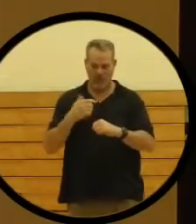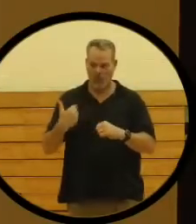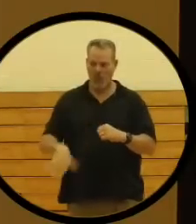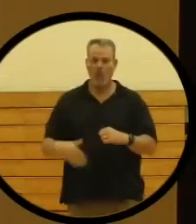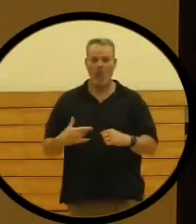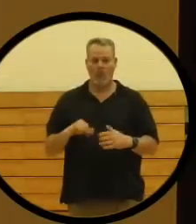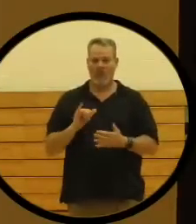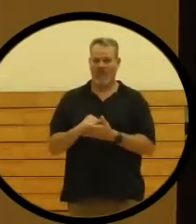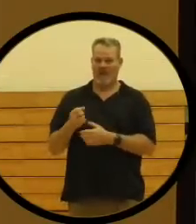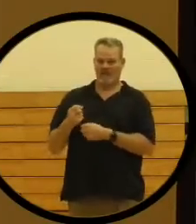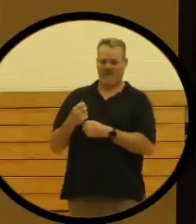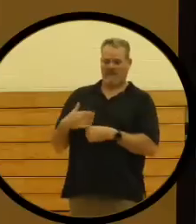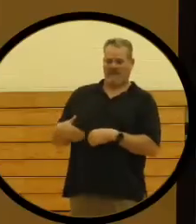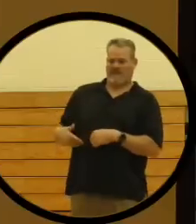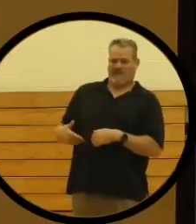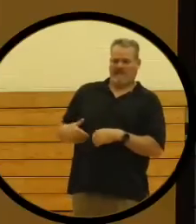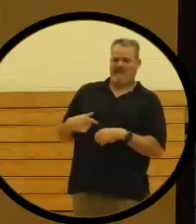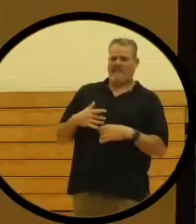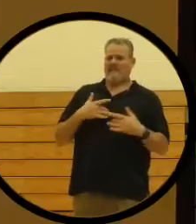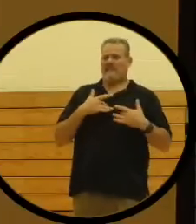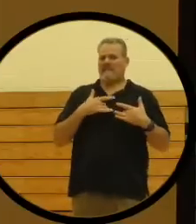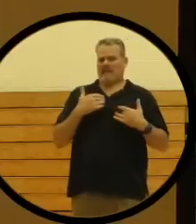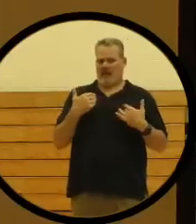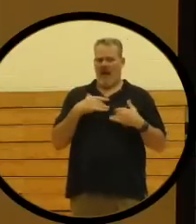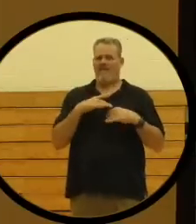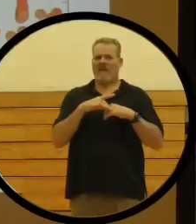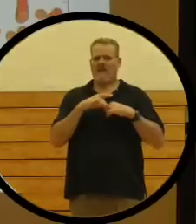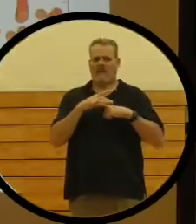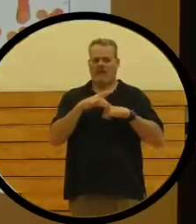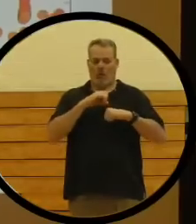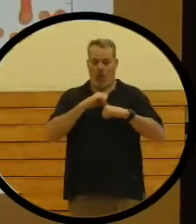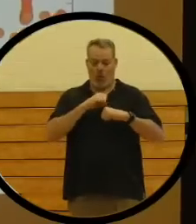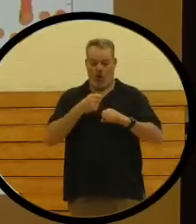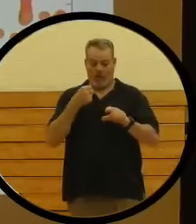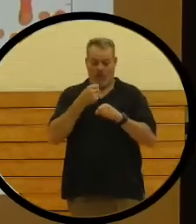us, again, wary that there might be an eruption associated with this.